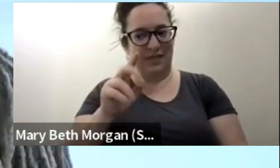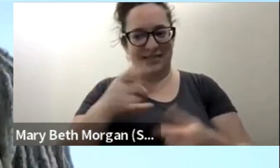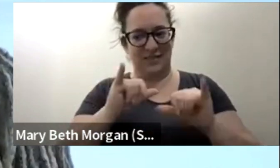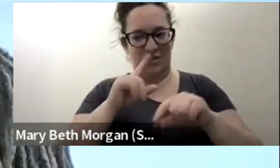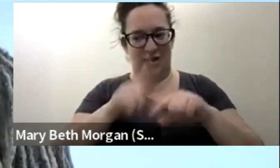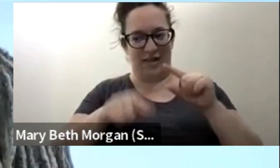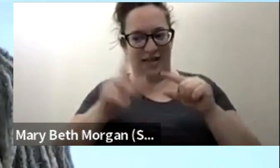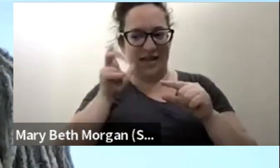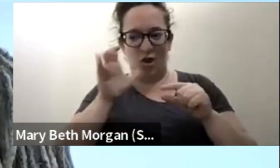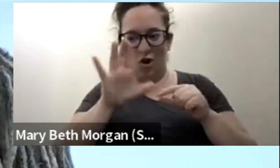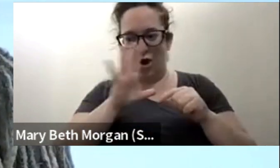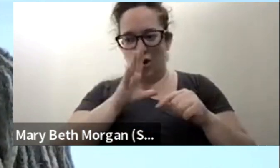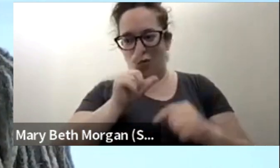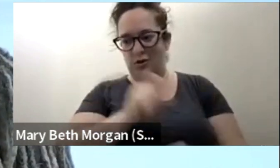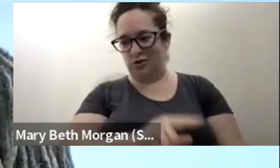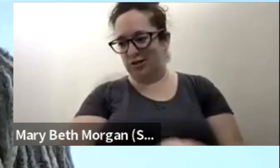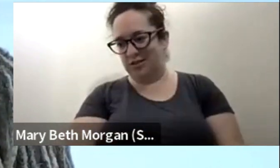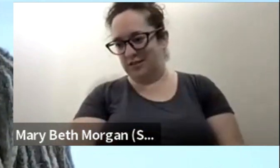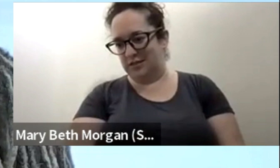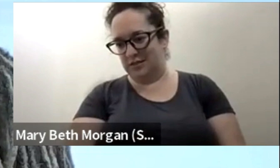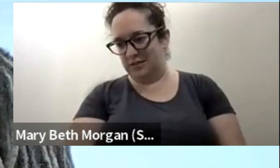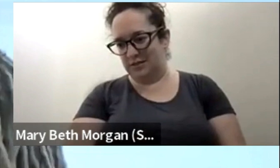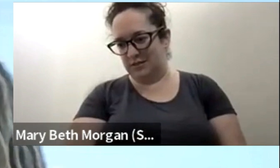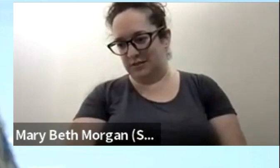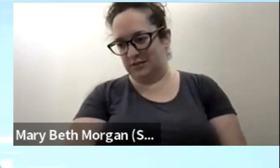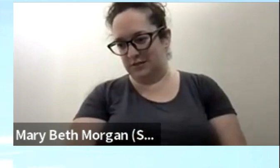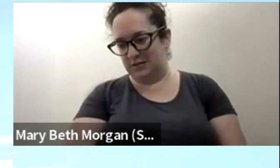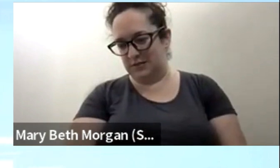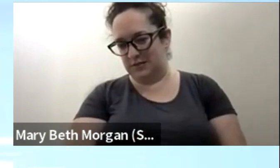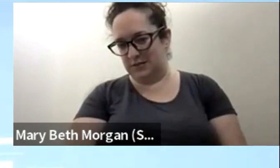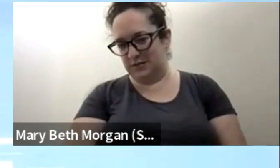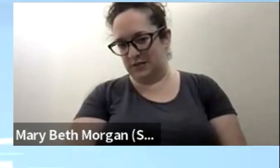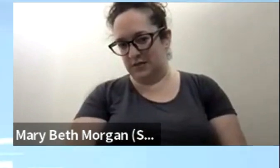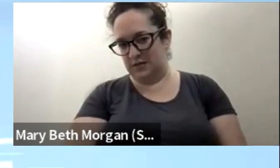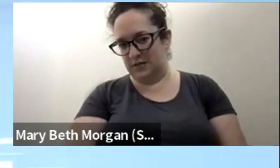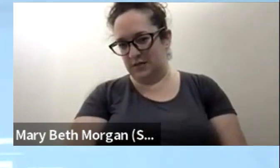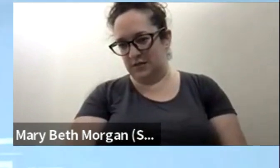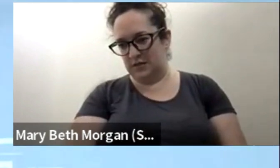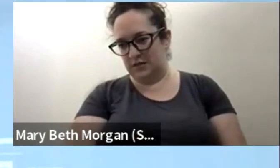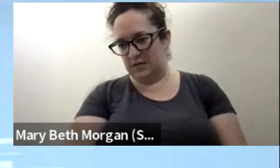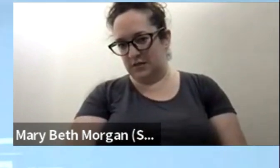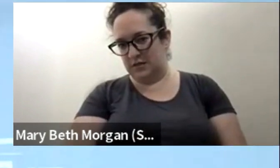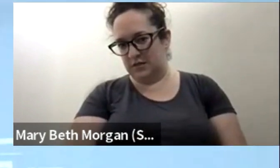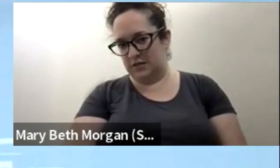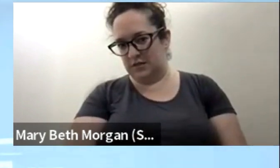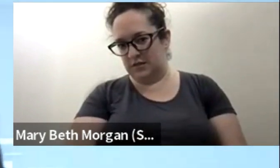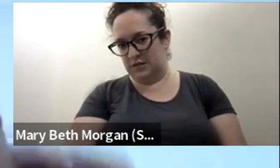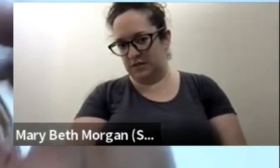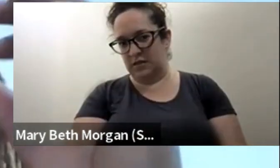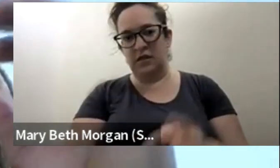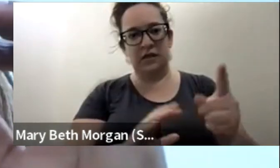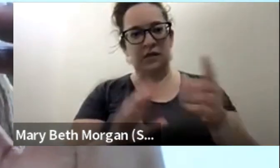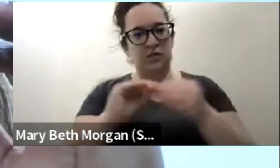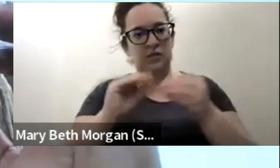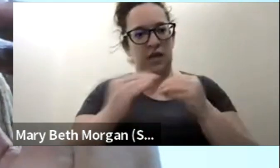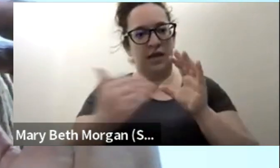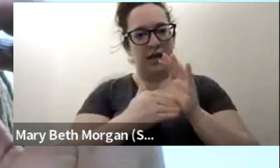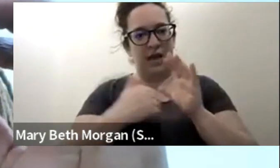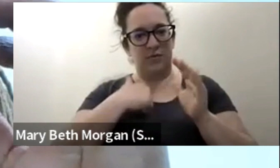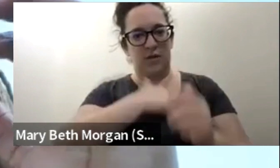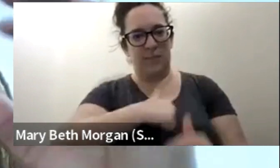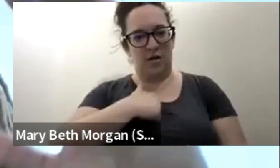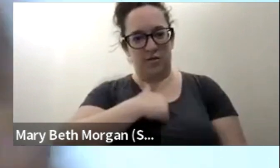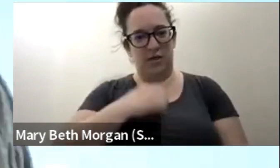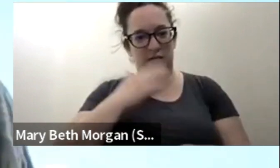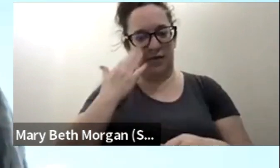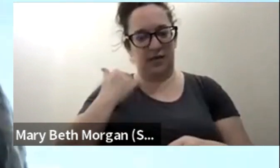Yeah. People being pushed into it. When you can disconnect that and reconnect to nature, you return to a more natural state, which is where